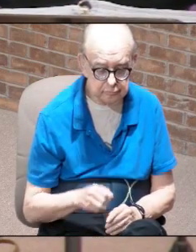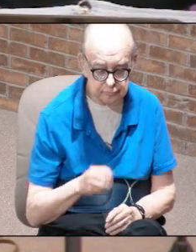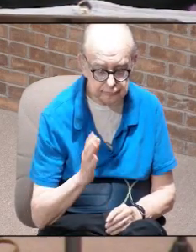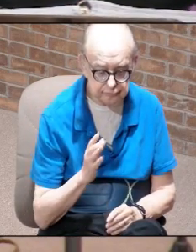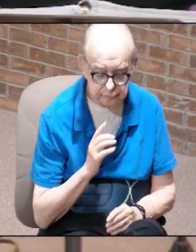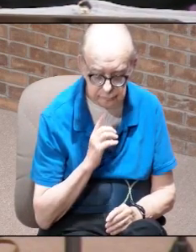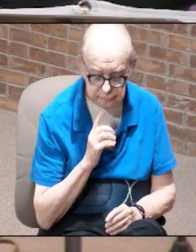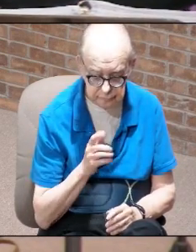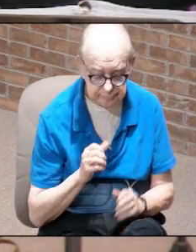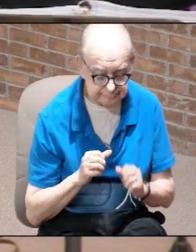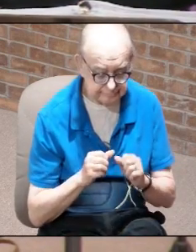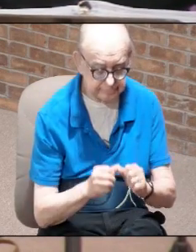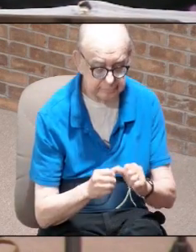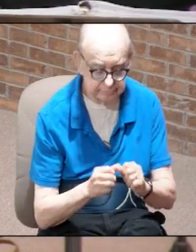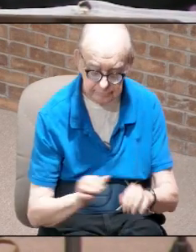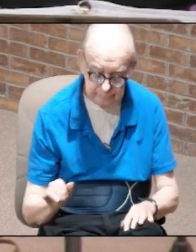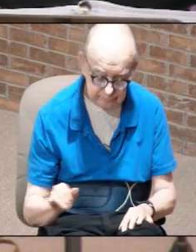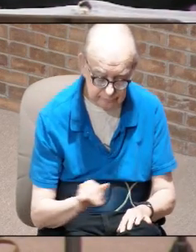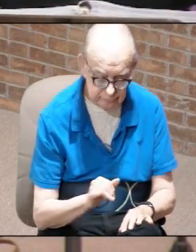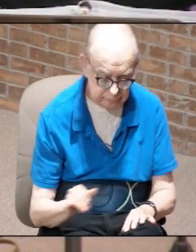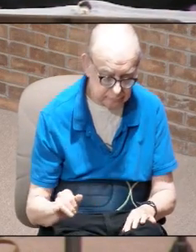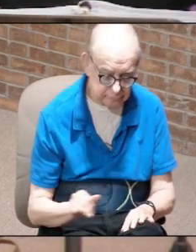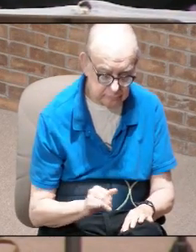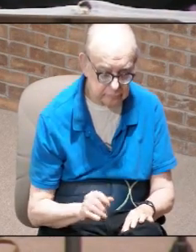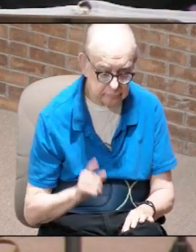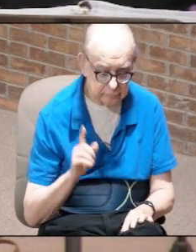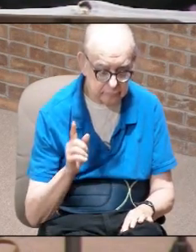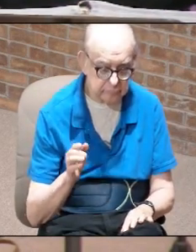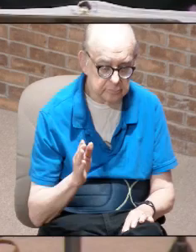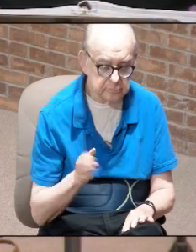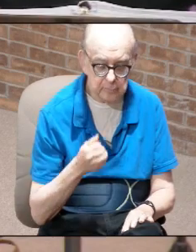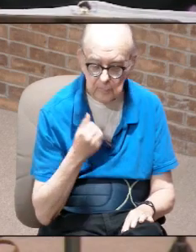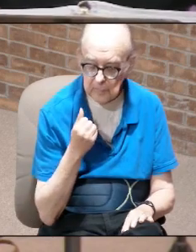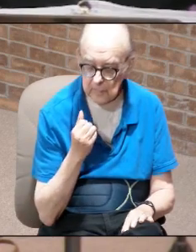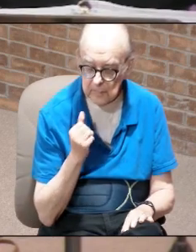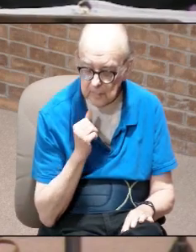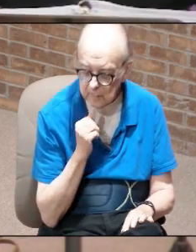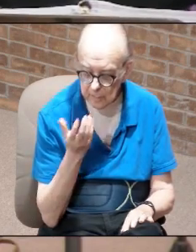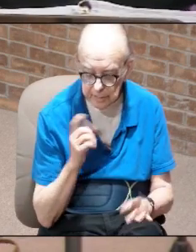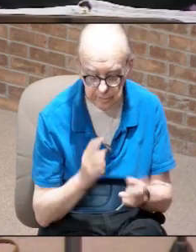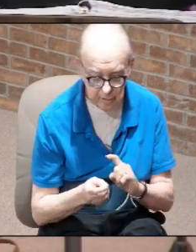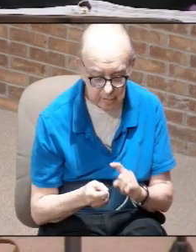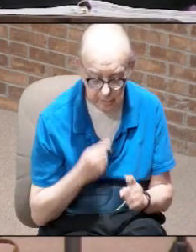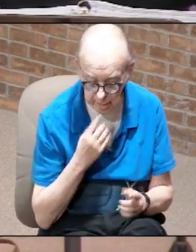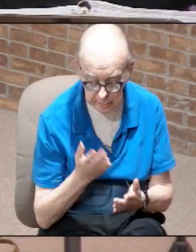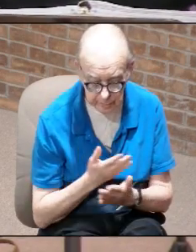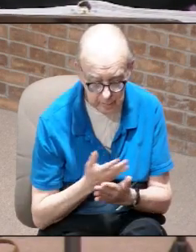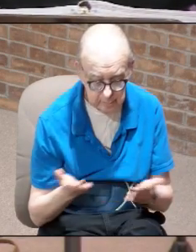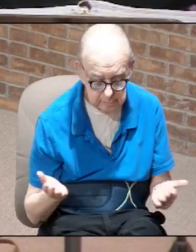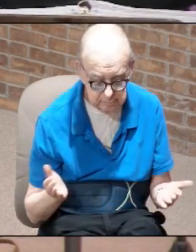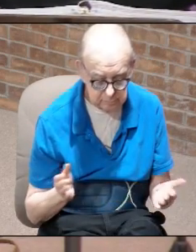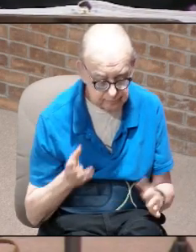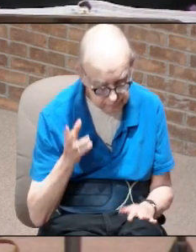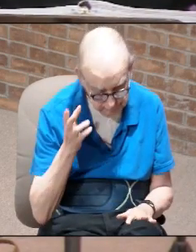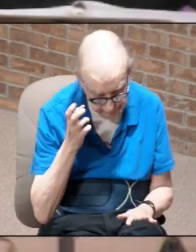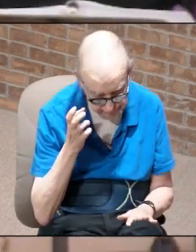God is consistent. He doesn't change. May I also say something to you? Satan doesn't